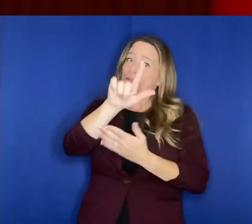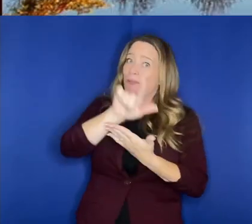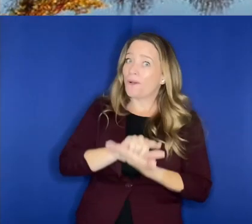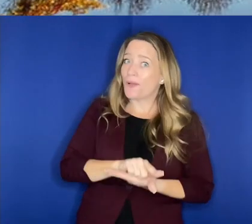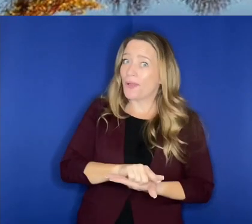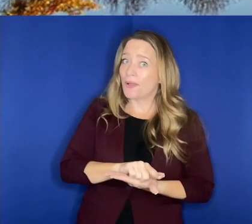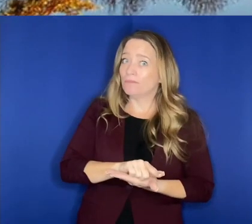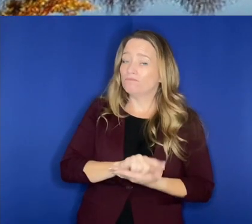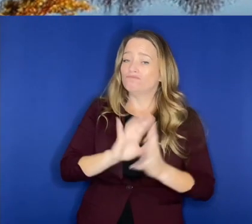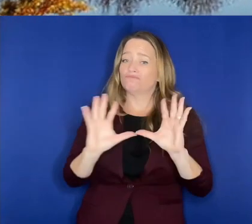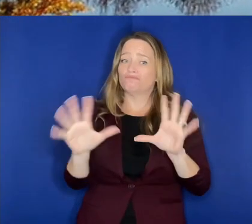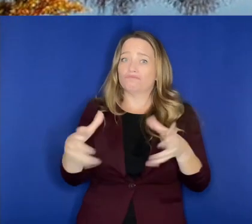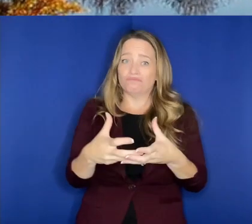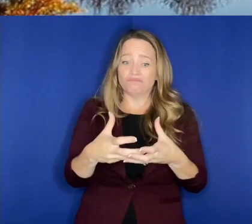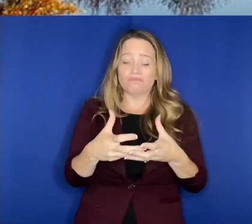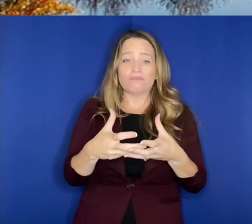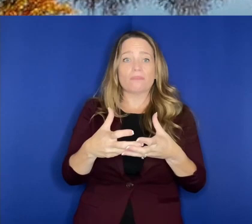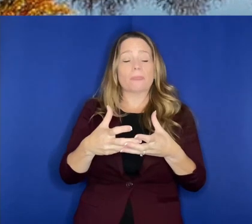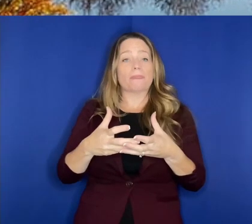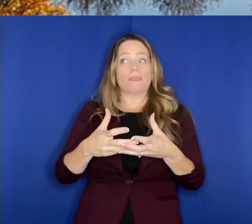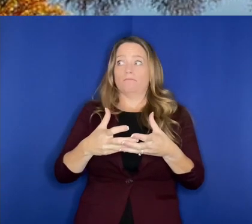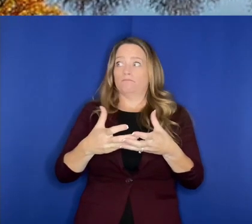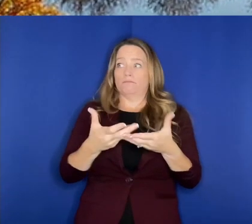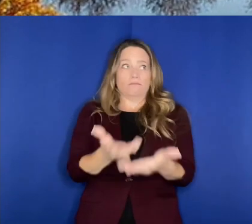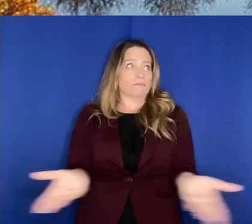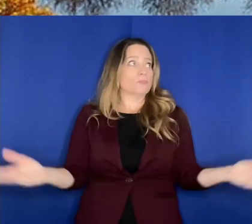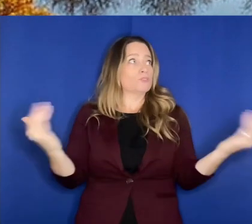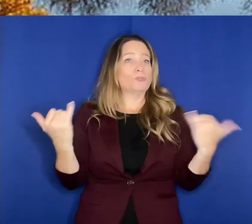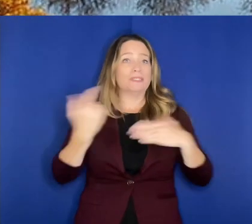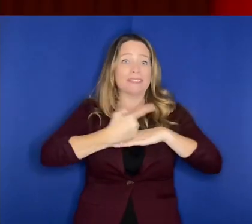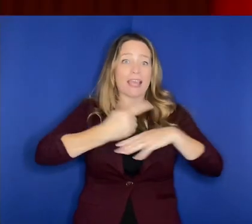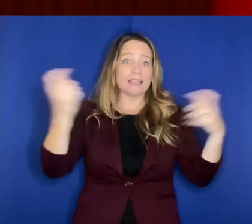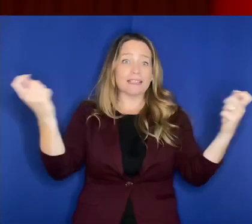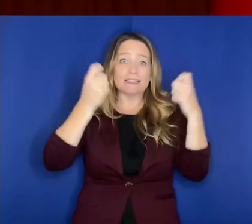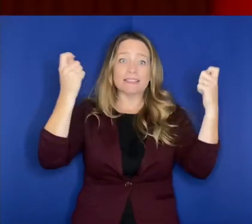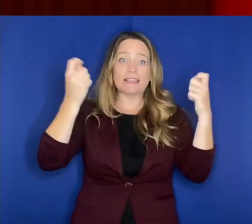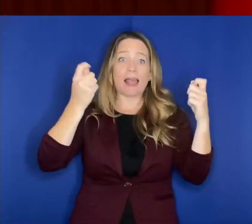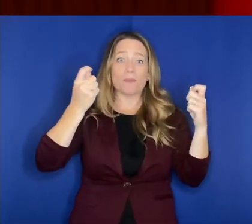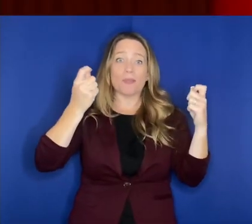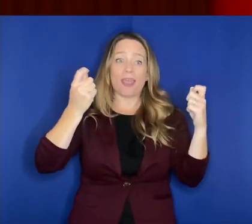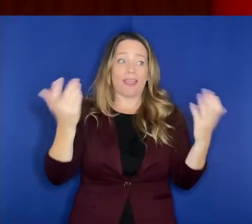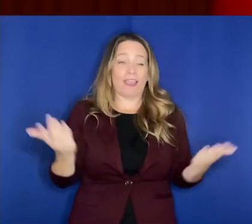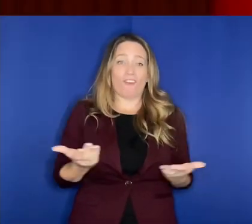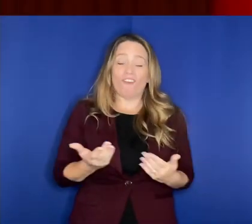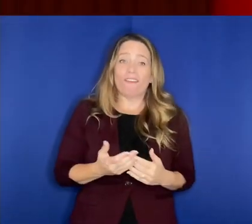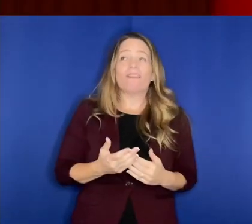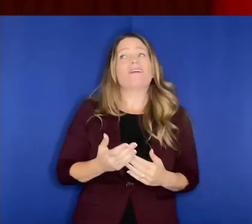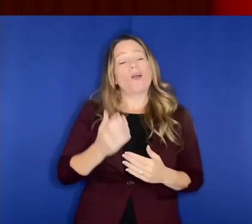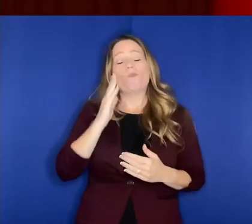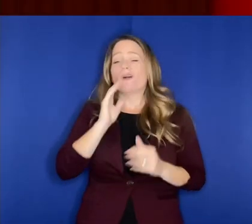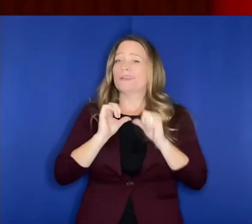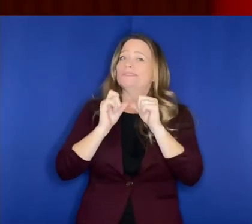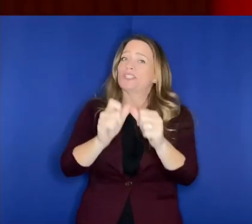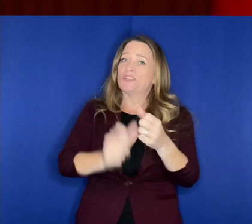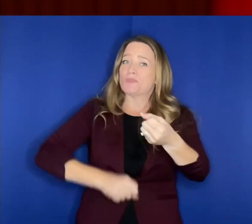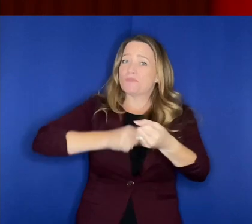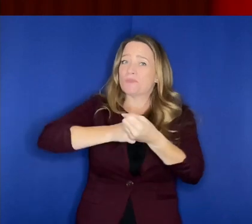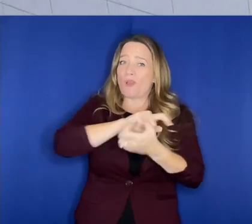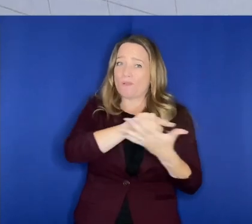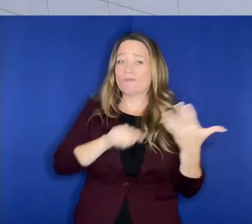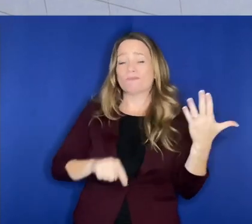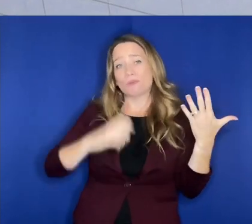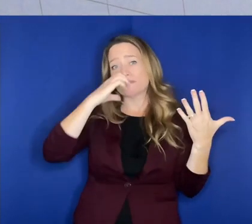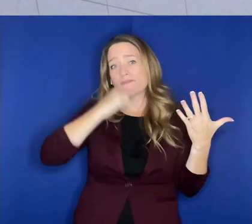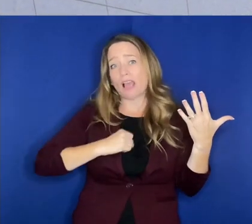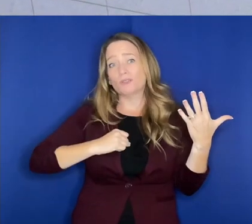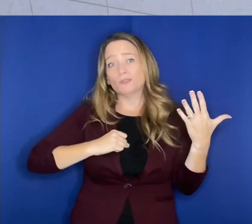law. The institution that we are celebrating today will no doubt be influential in promoting those